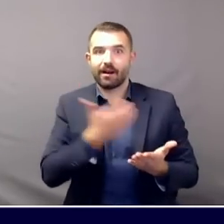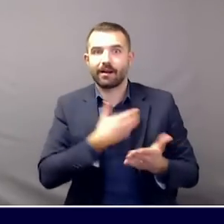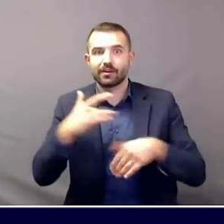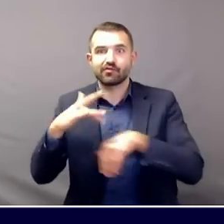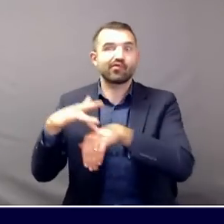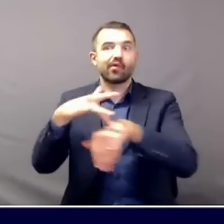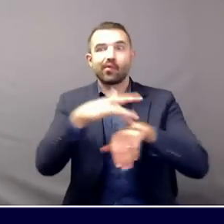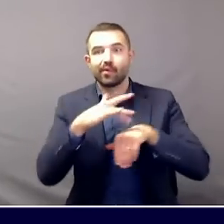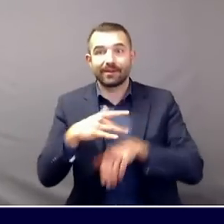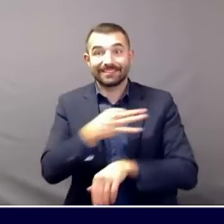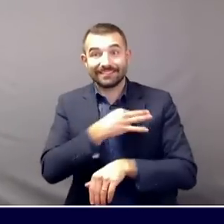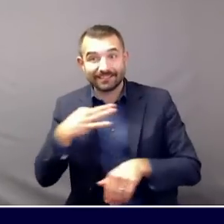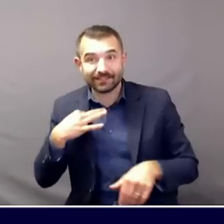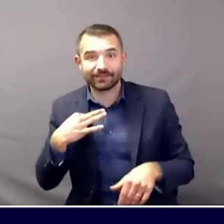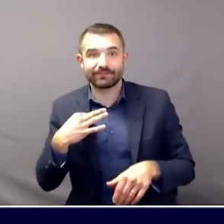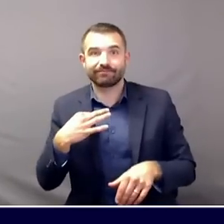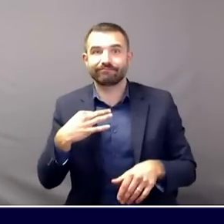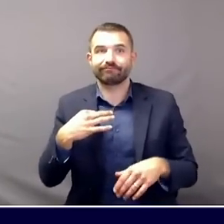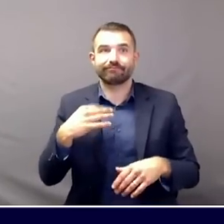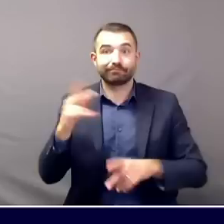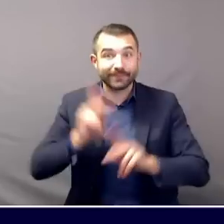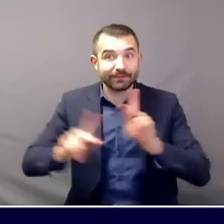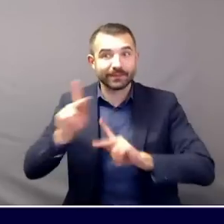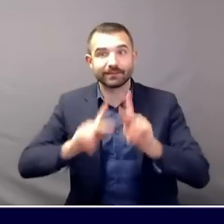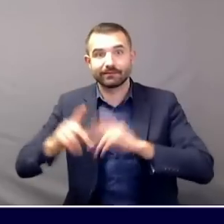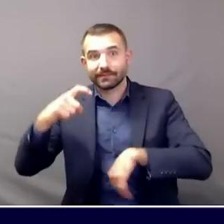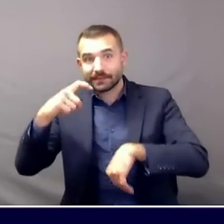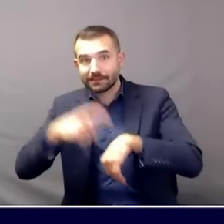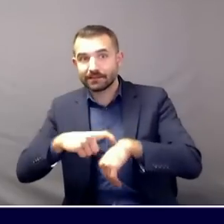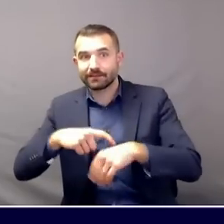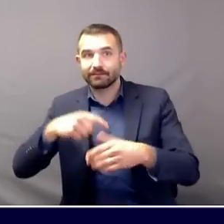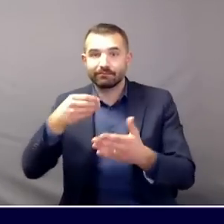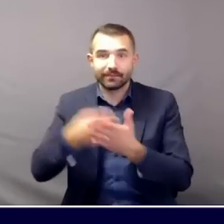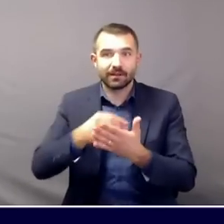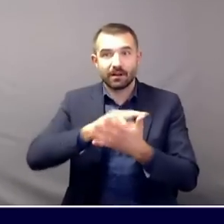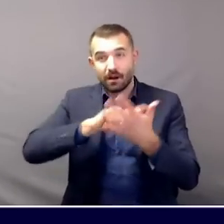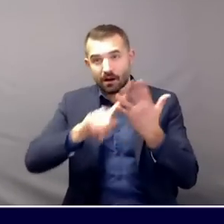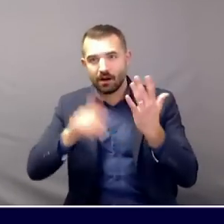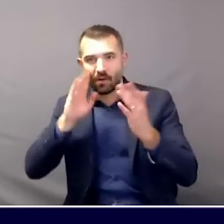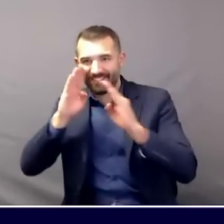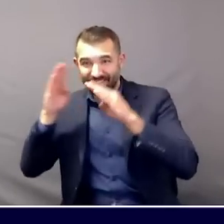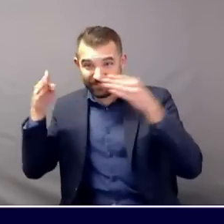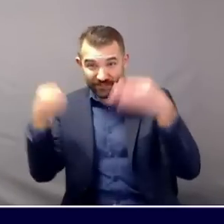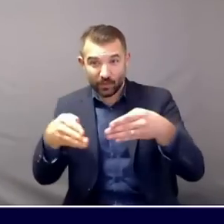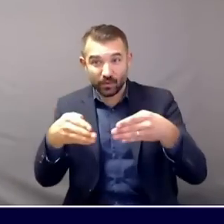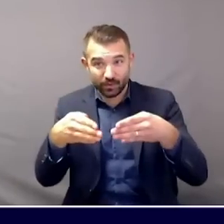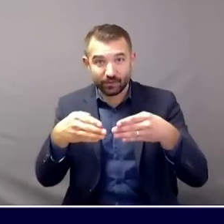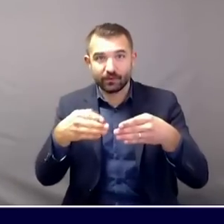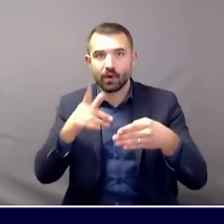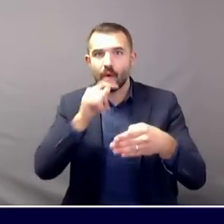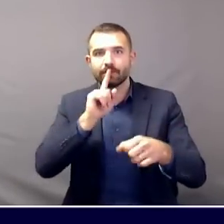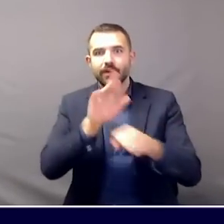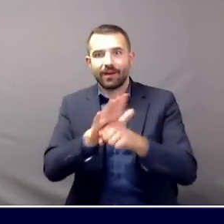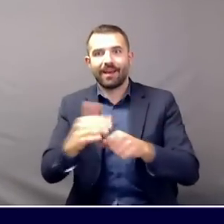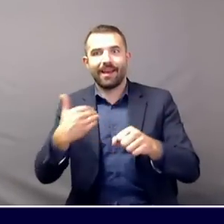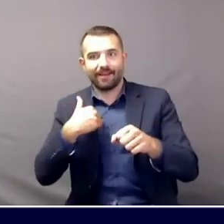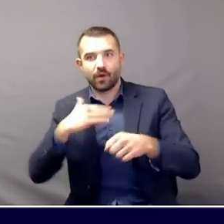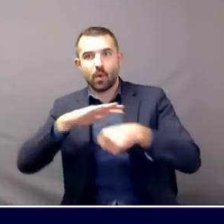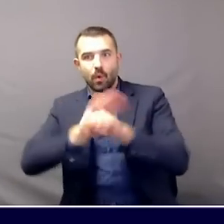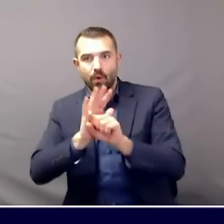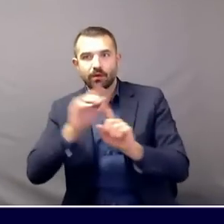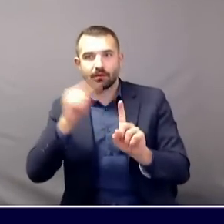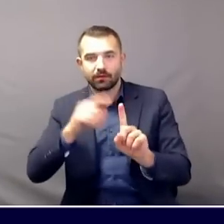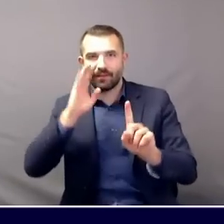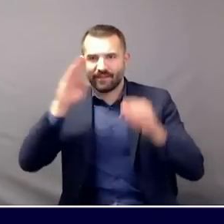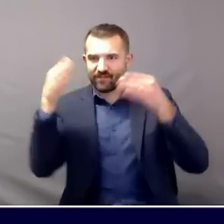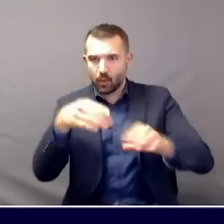very vital public health resources, on those individuals who are confirmed to have COVID-19, as opposed